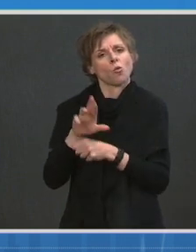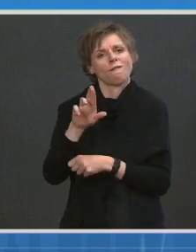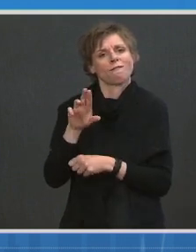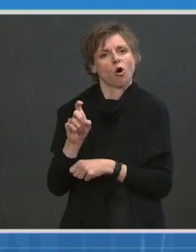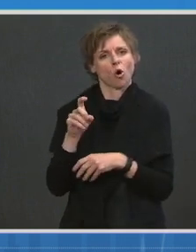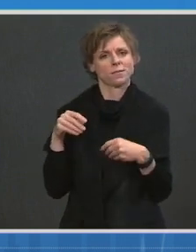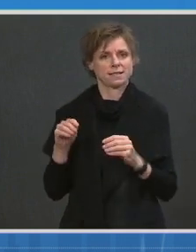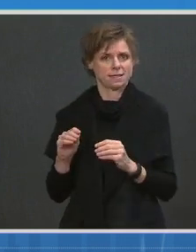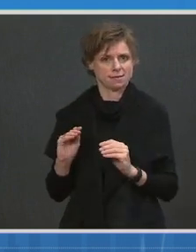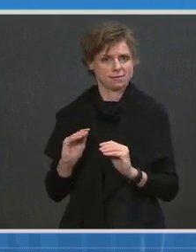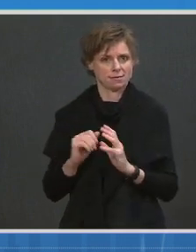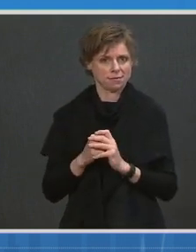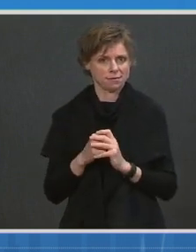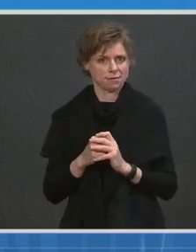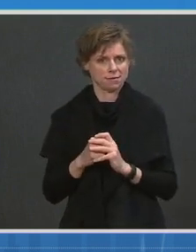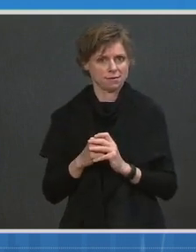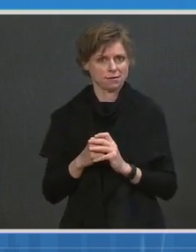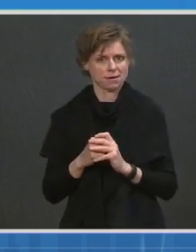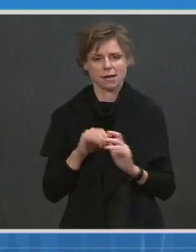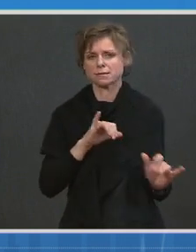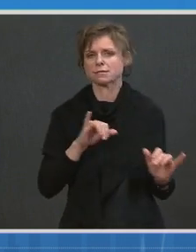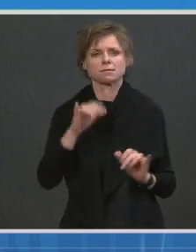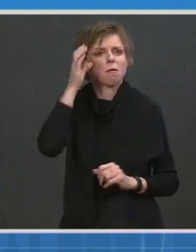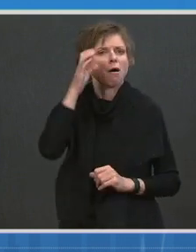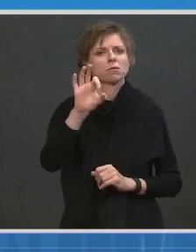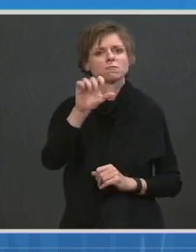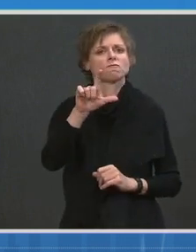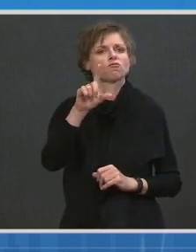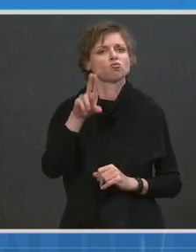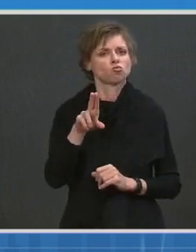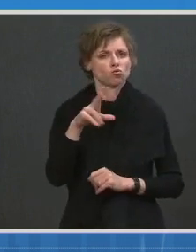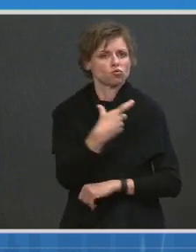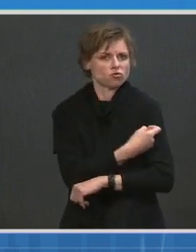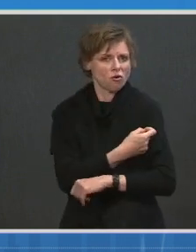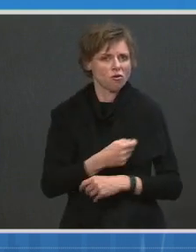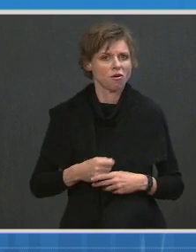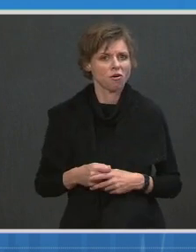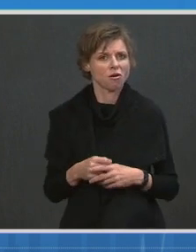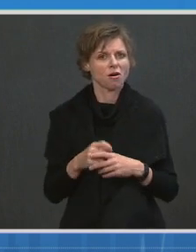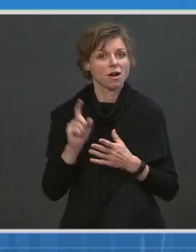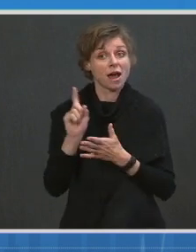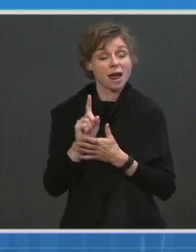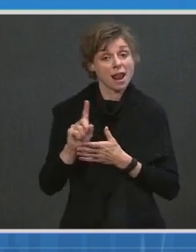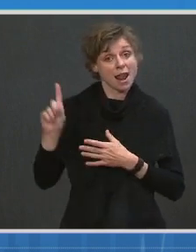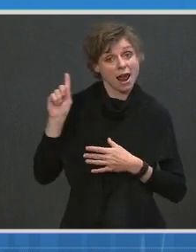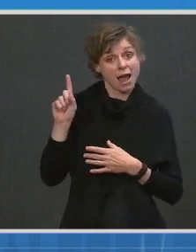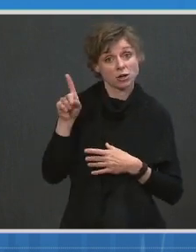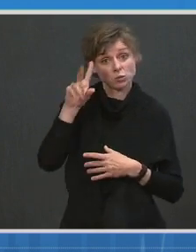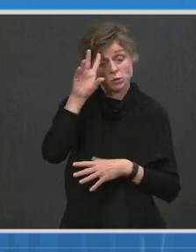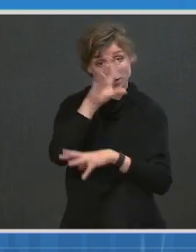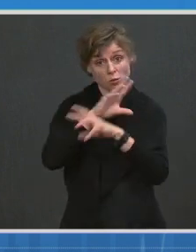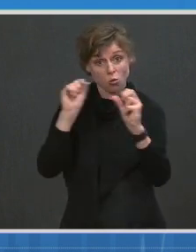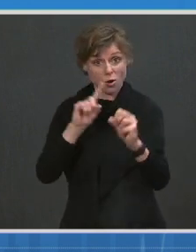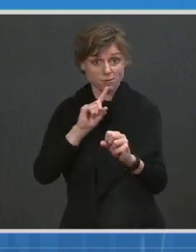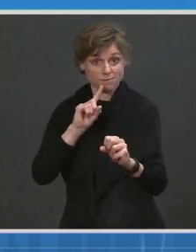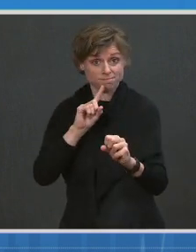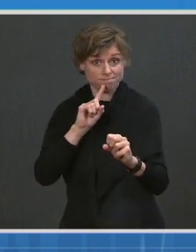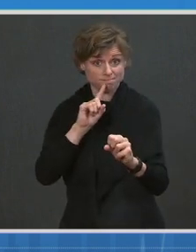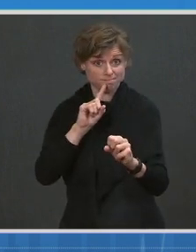way they get their flu shot. Last week, the president committed to doubling the number of pharmacies participating in the